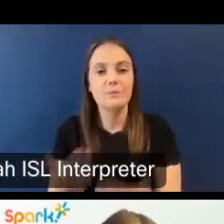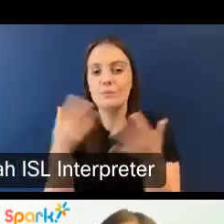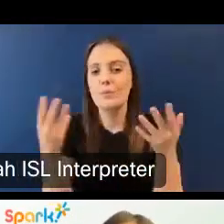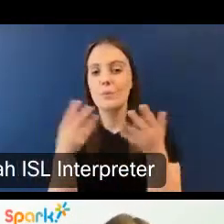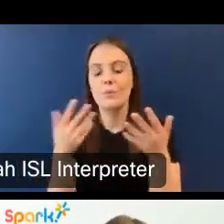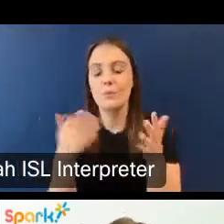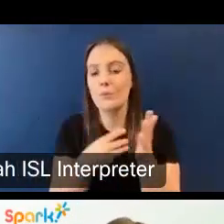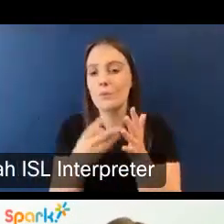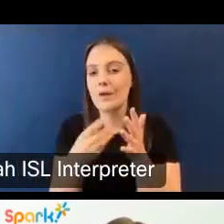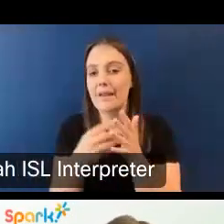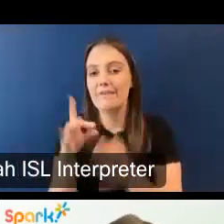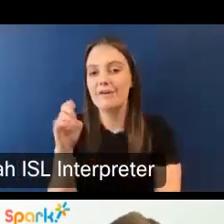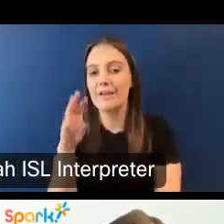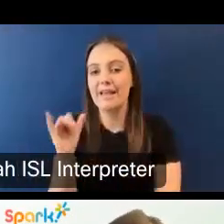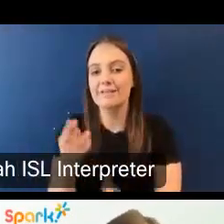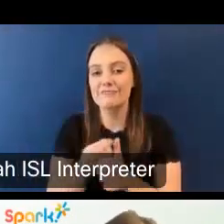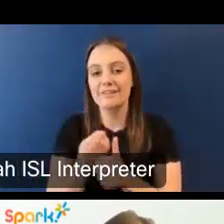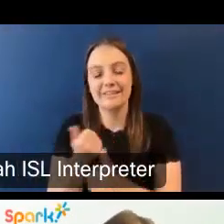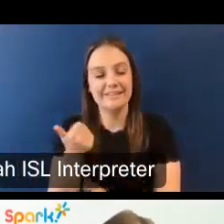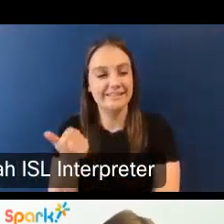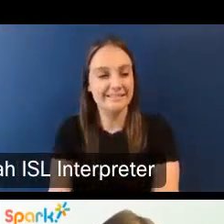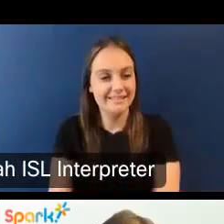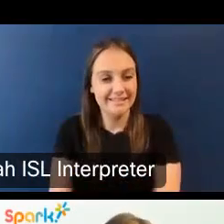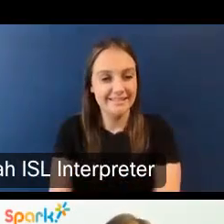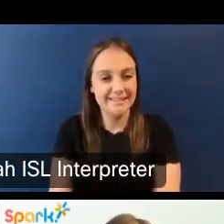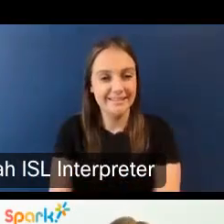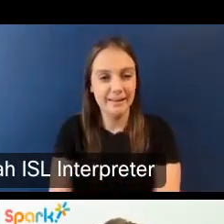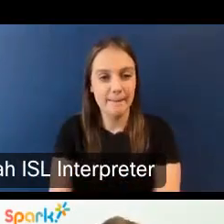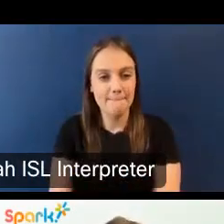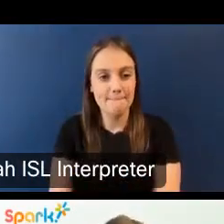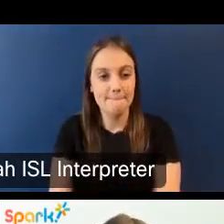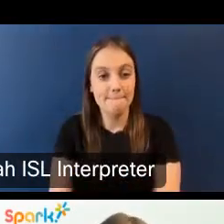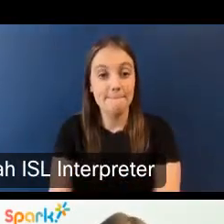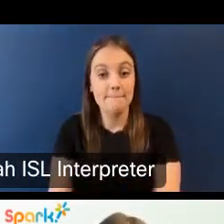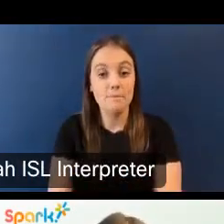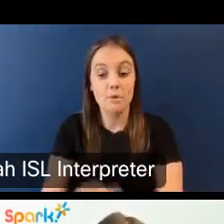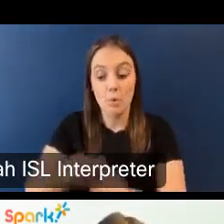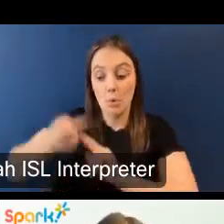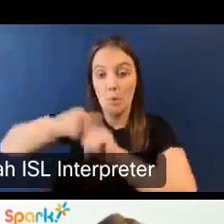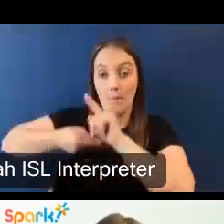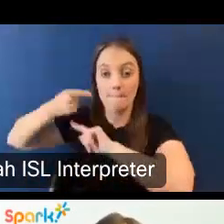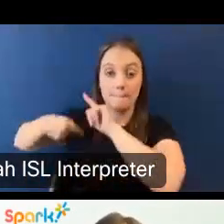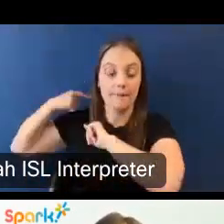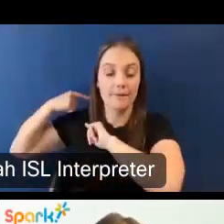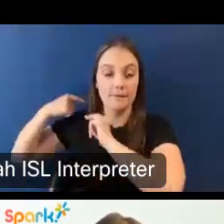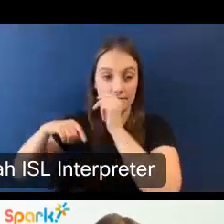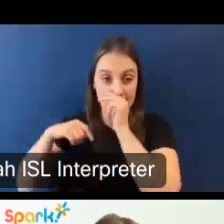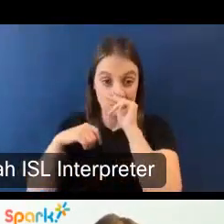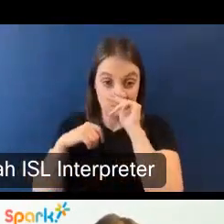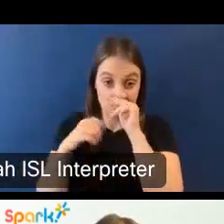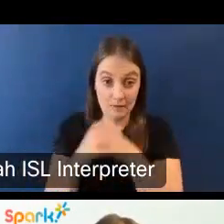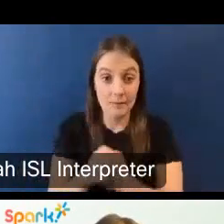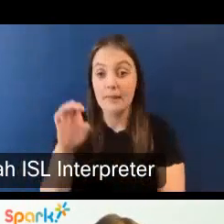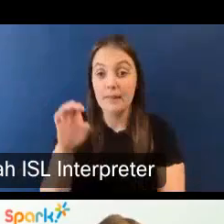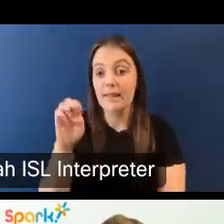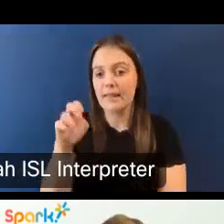there. So just to kind of move back a few steps from the amazing examples that Eve gave,